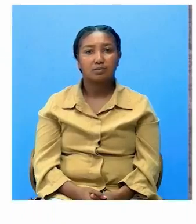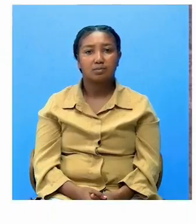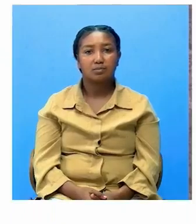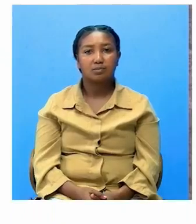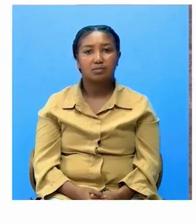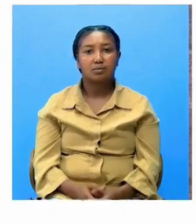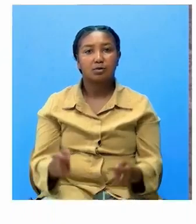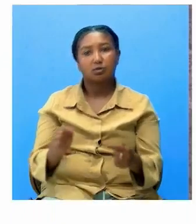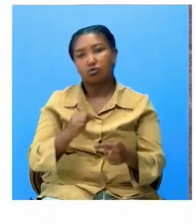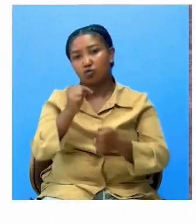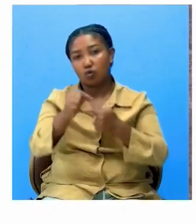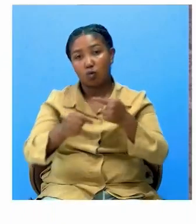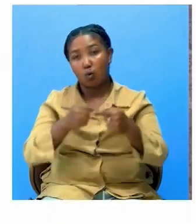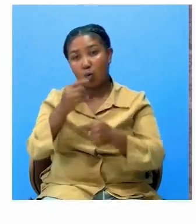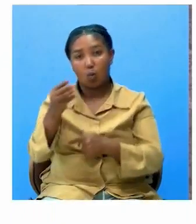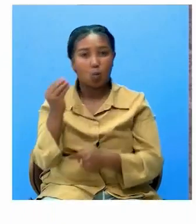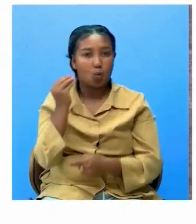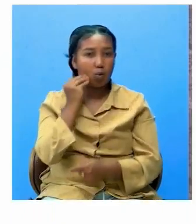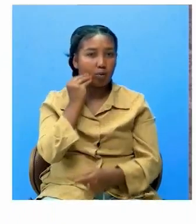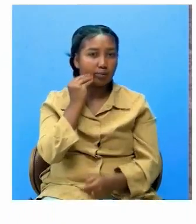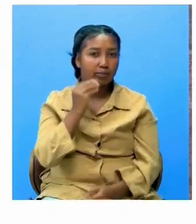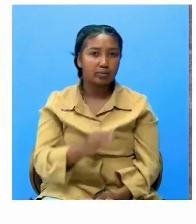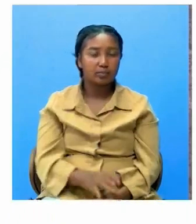To go home.